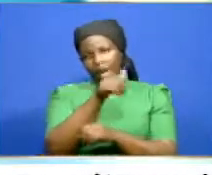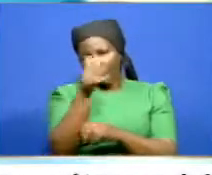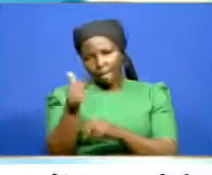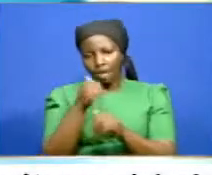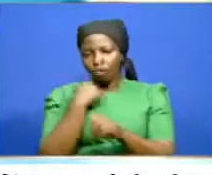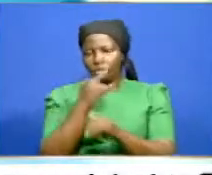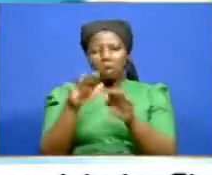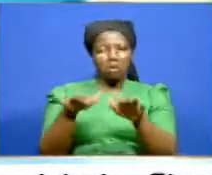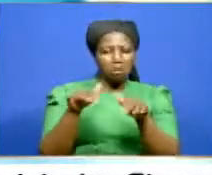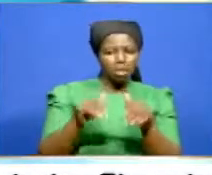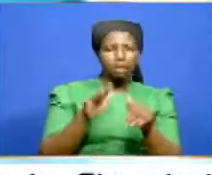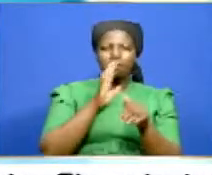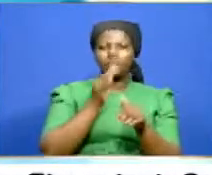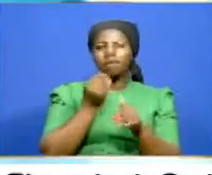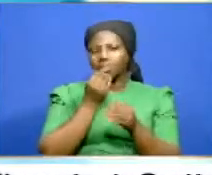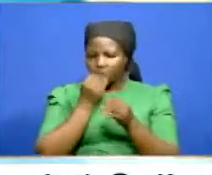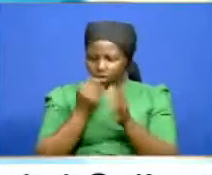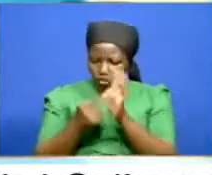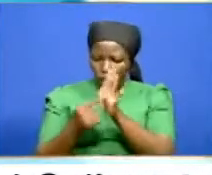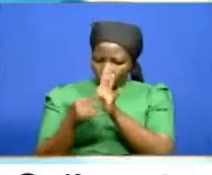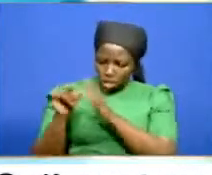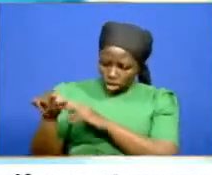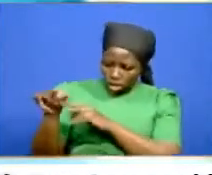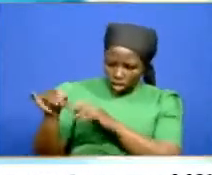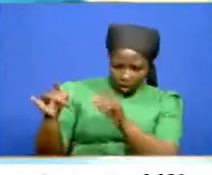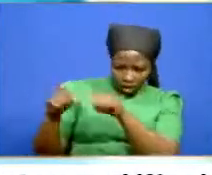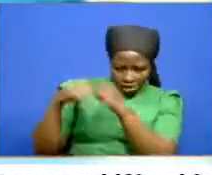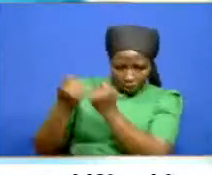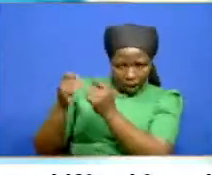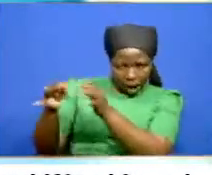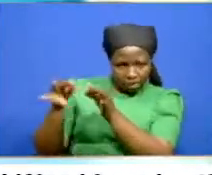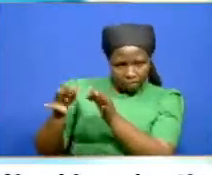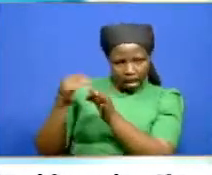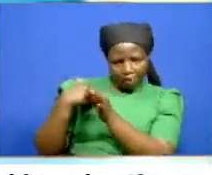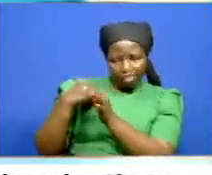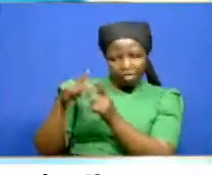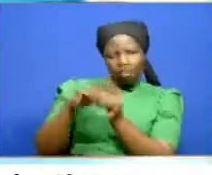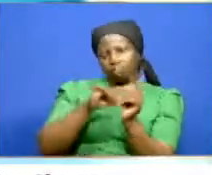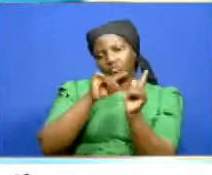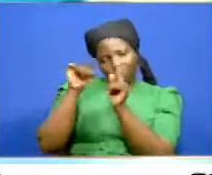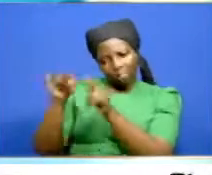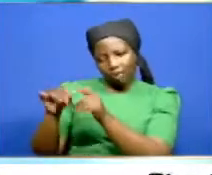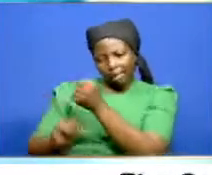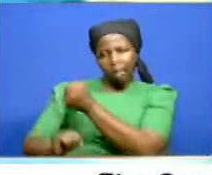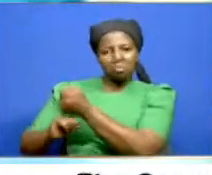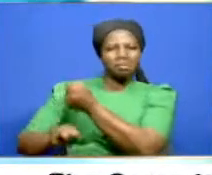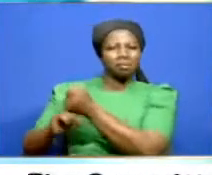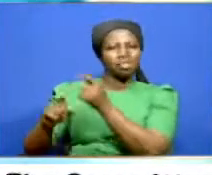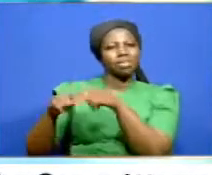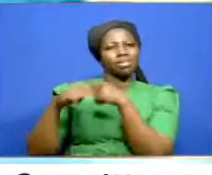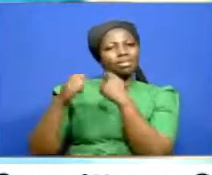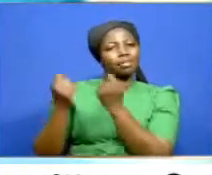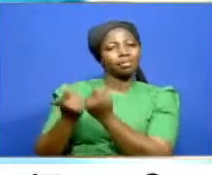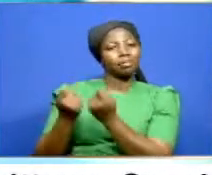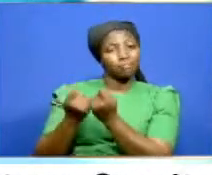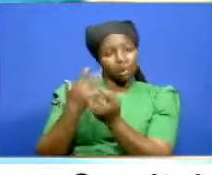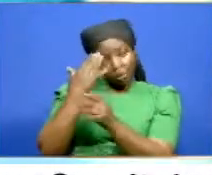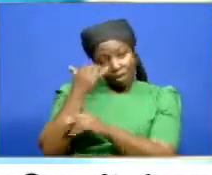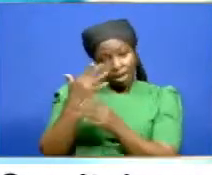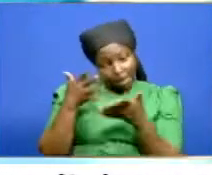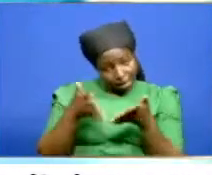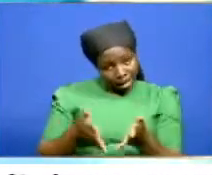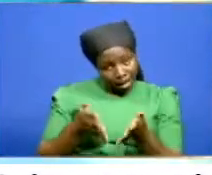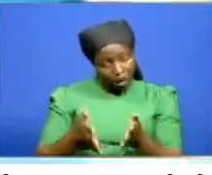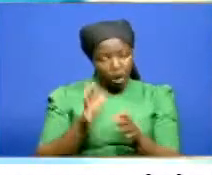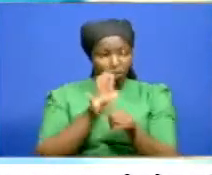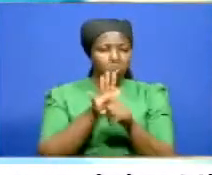shown that, you know what, there's accountability here, and now you can just come and throw everything into the kitchen sink and just support the game. Because actually, as we speak currently right now, a